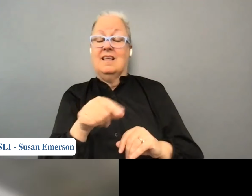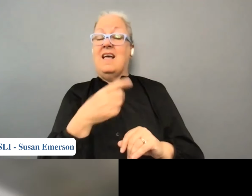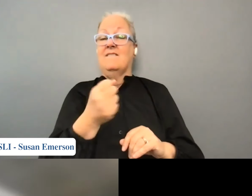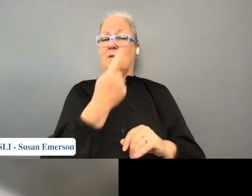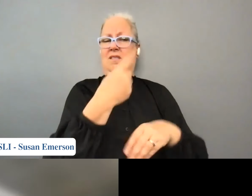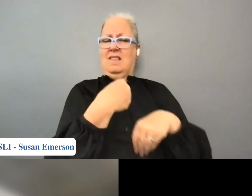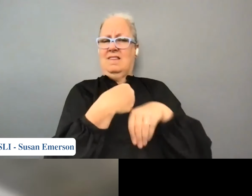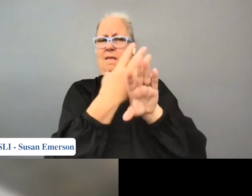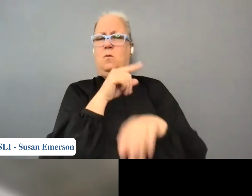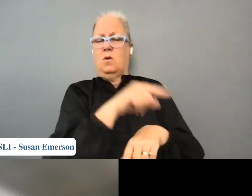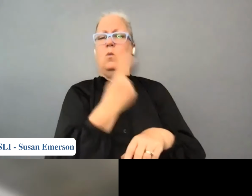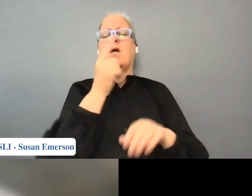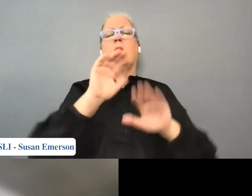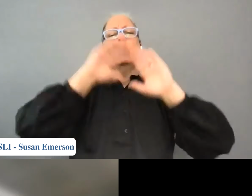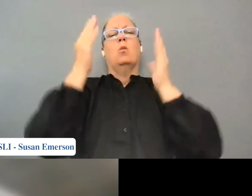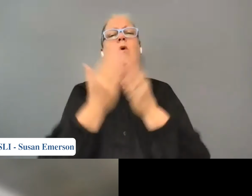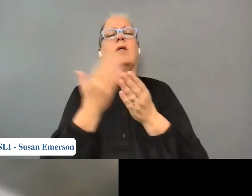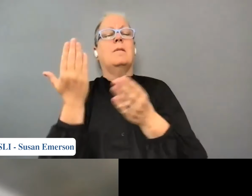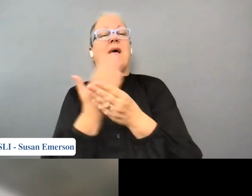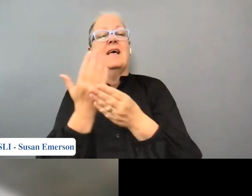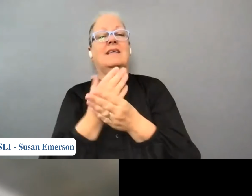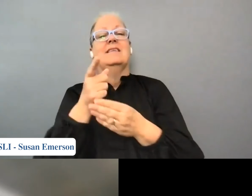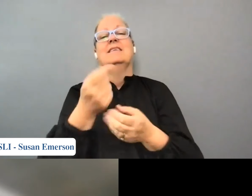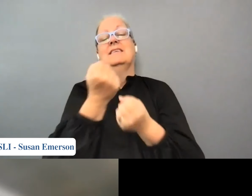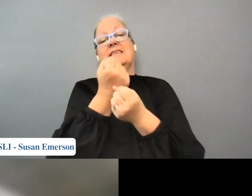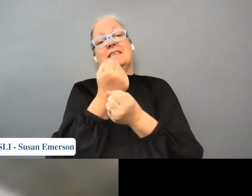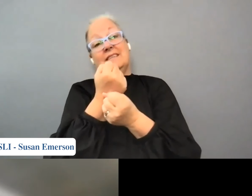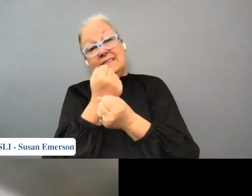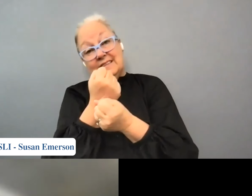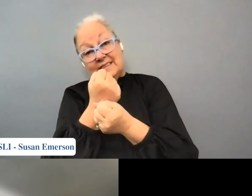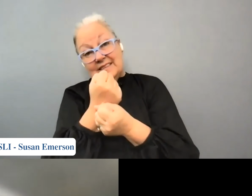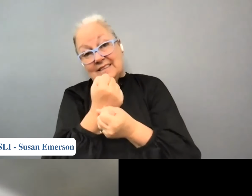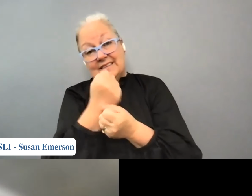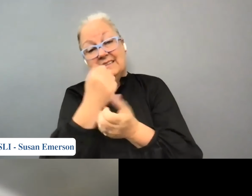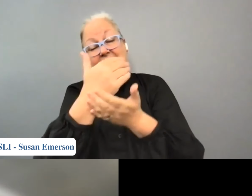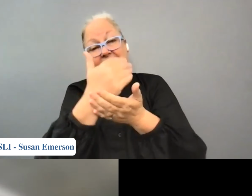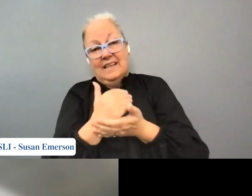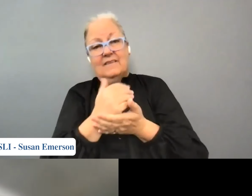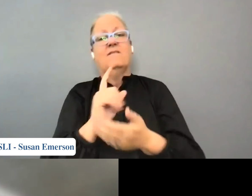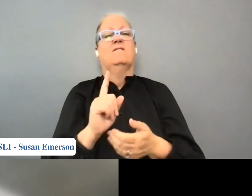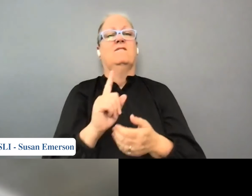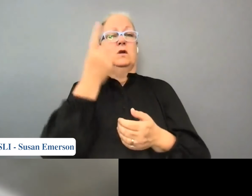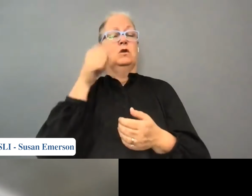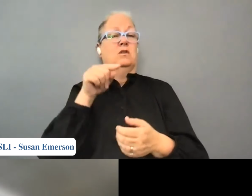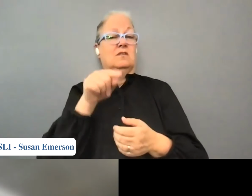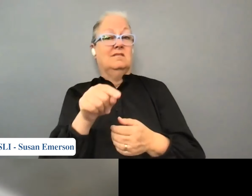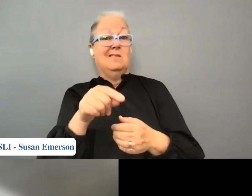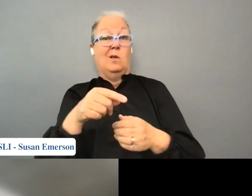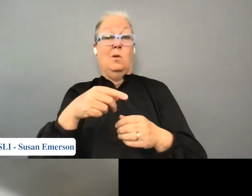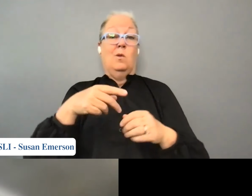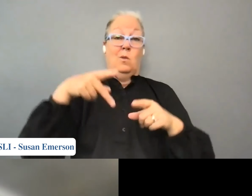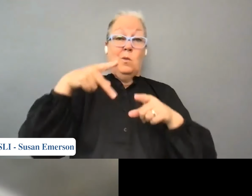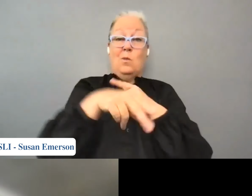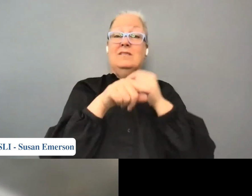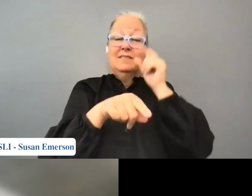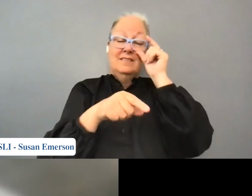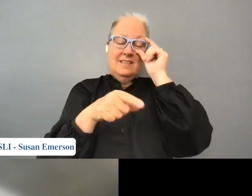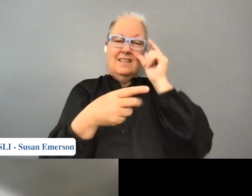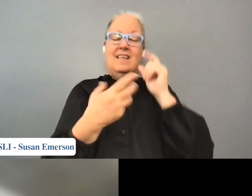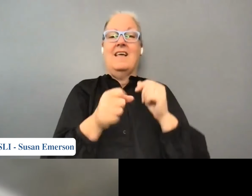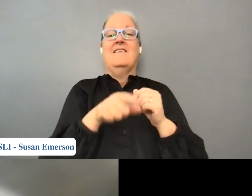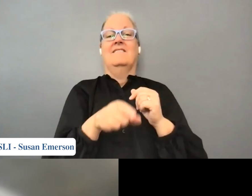highlight is the World Bank's Safety First e-learning course, which is going to be launched shortly. It's based on an operational guidance paper called